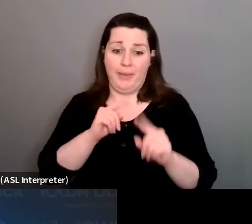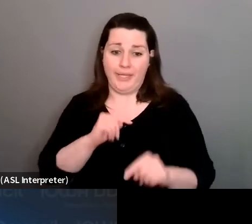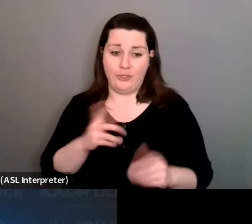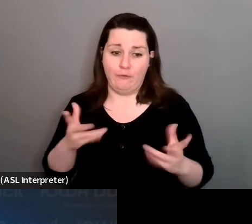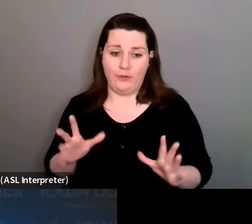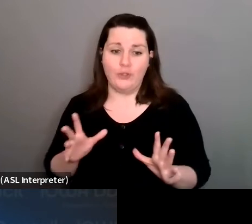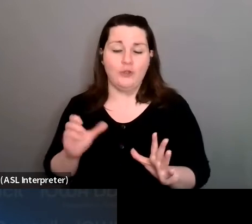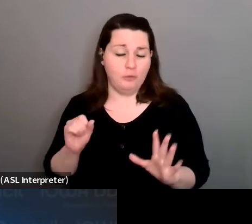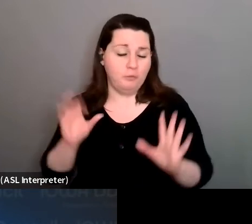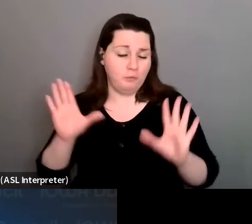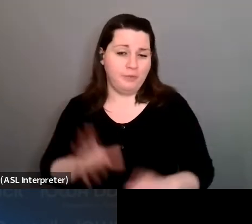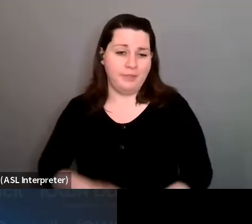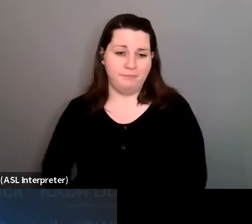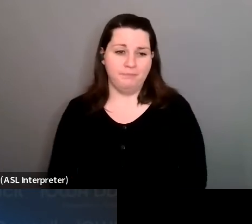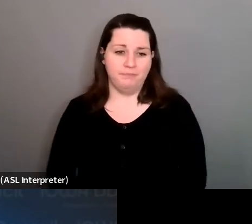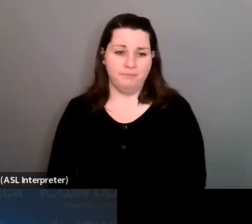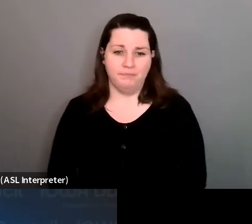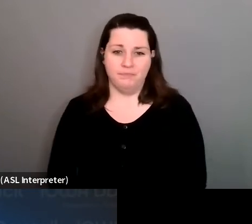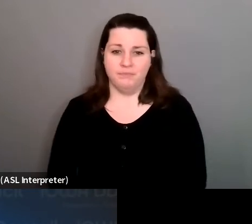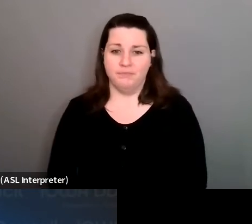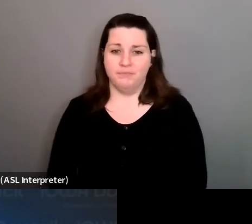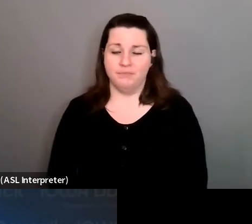that's fabulous.